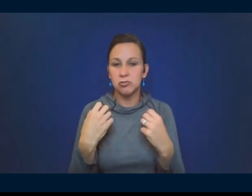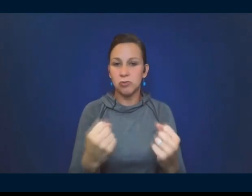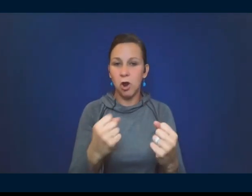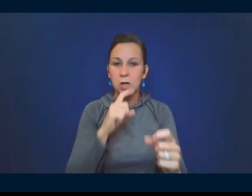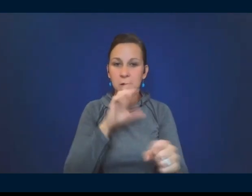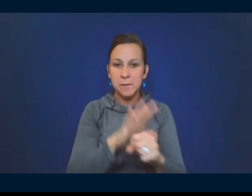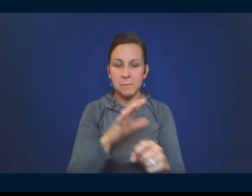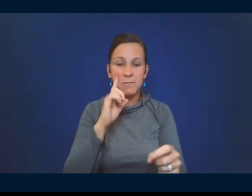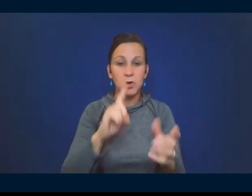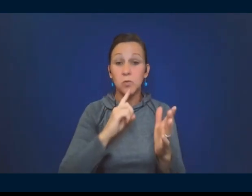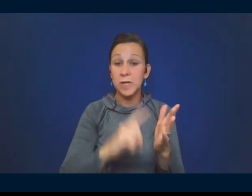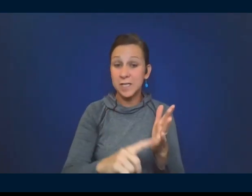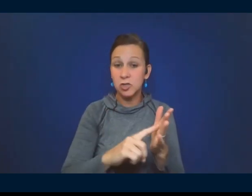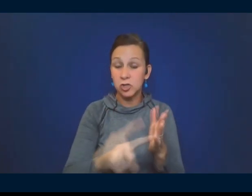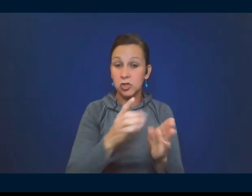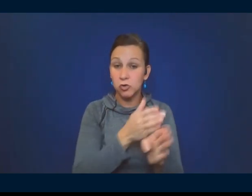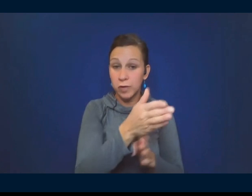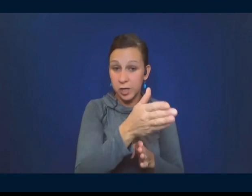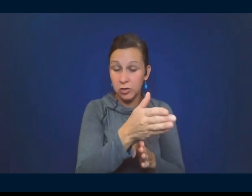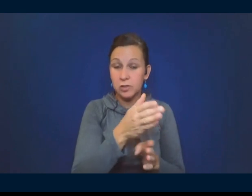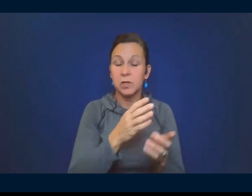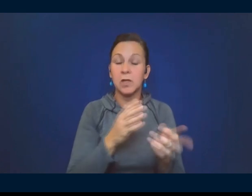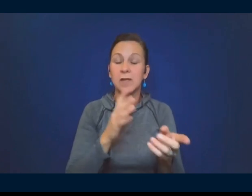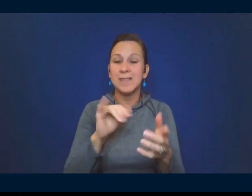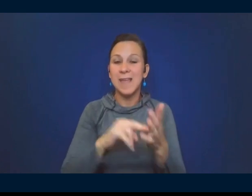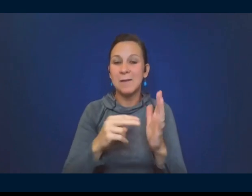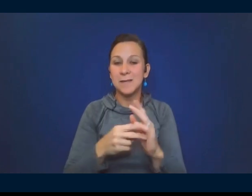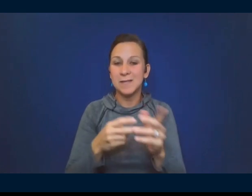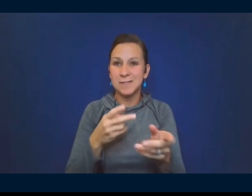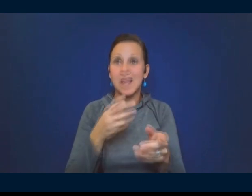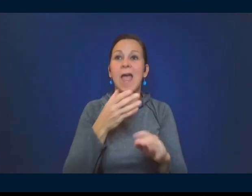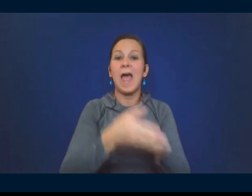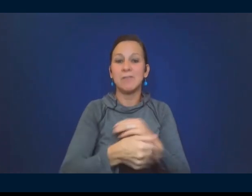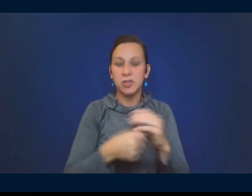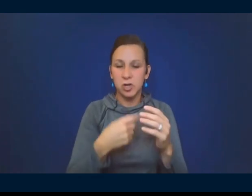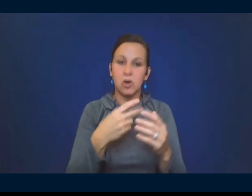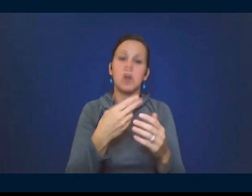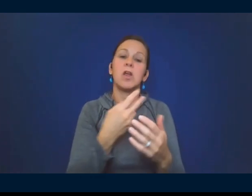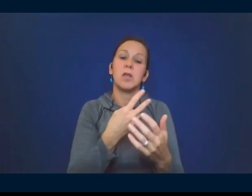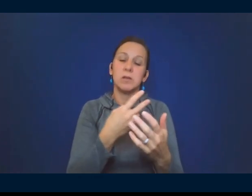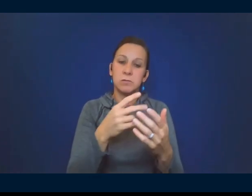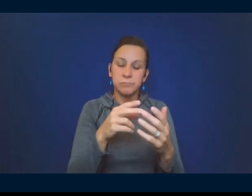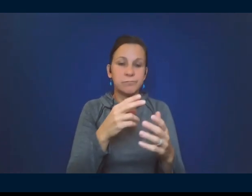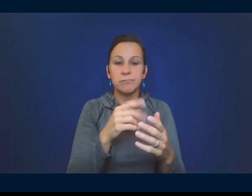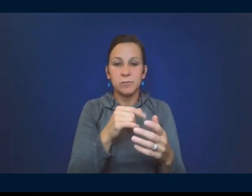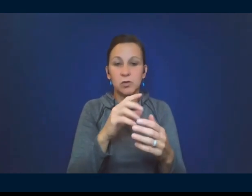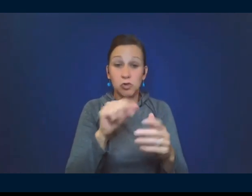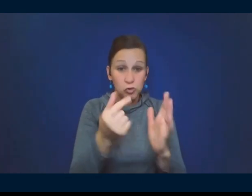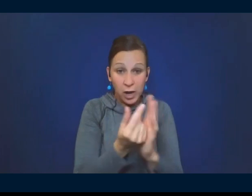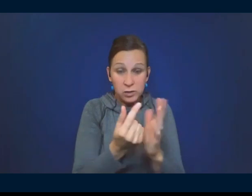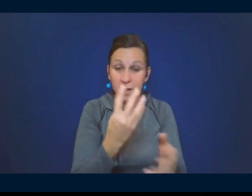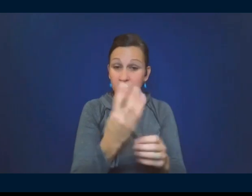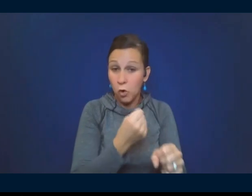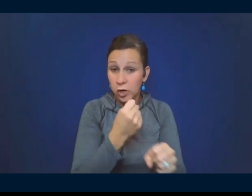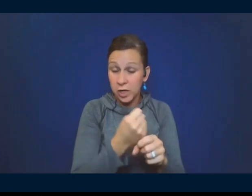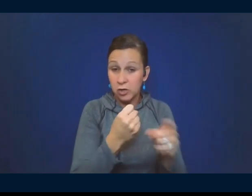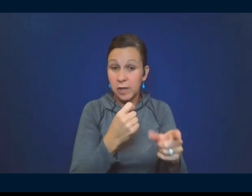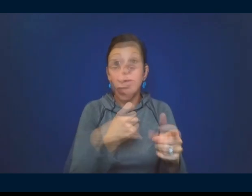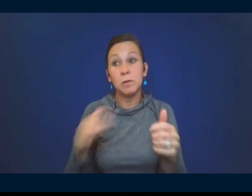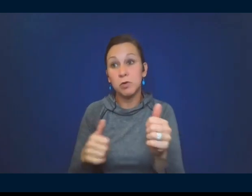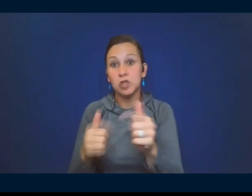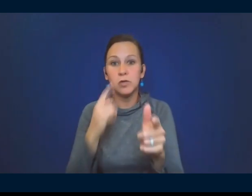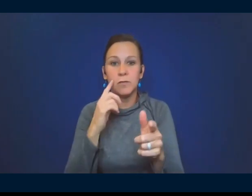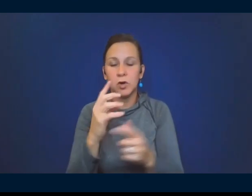research careers. So this would mean after your undergraduate journey, you are committed to pursuing a PhD level